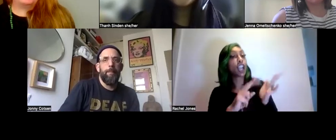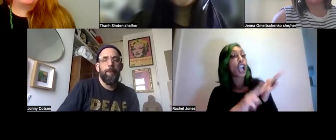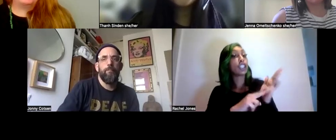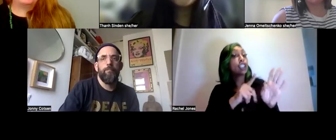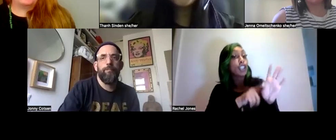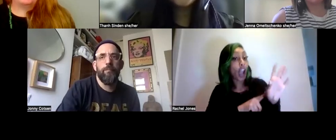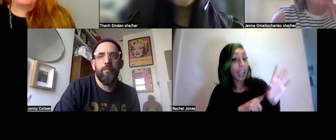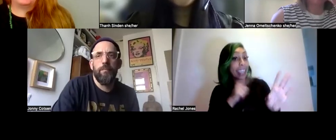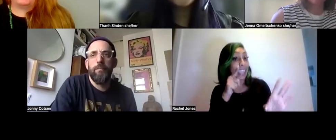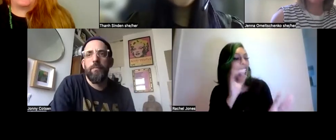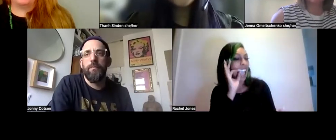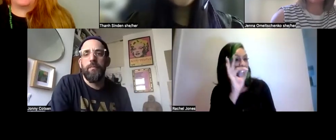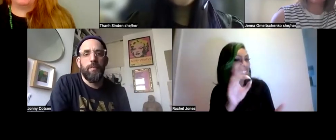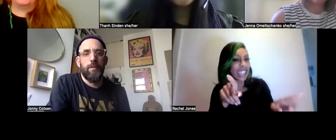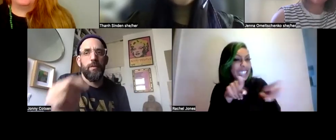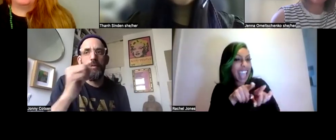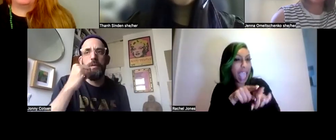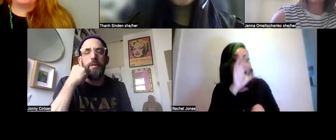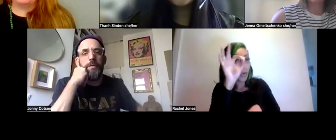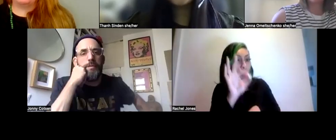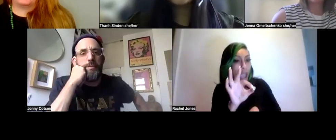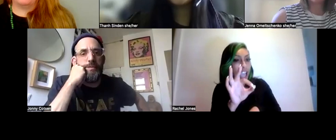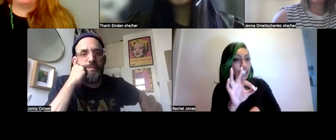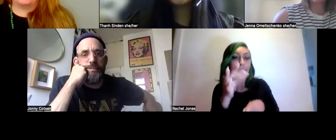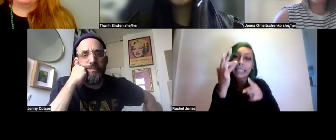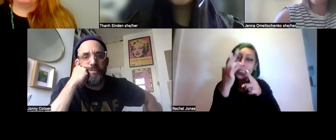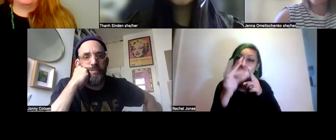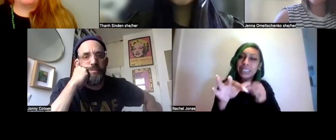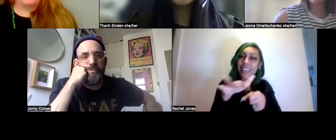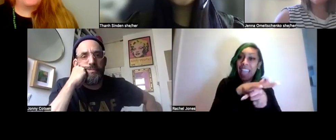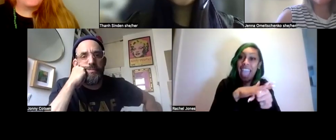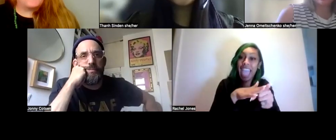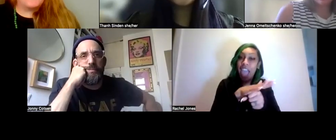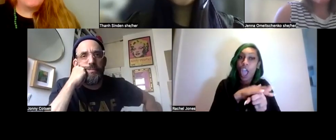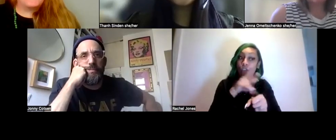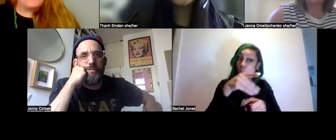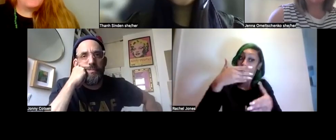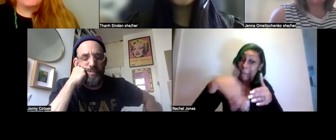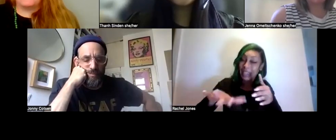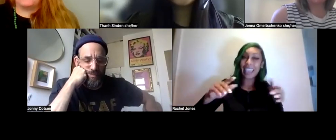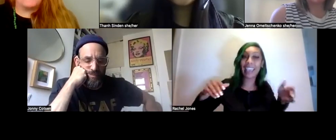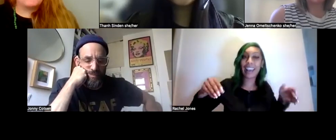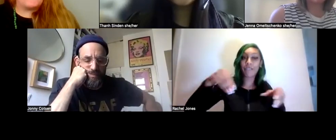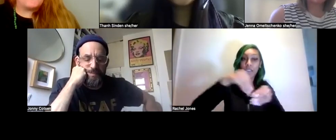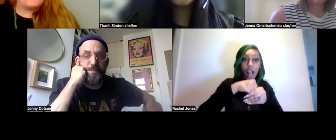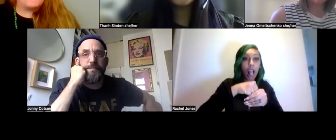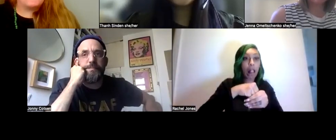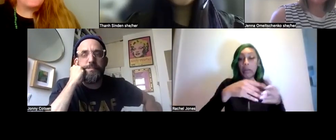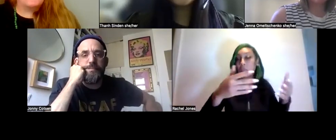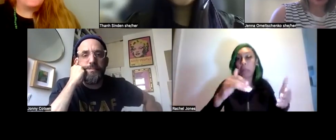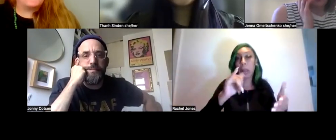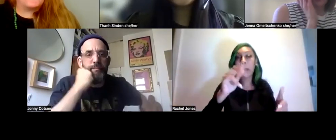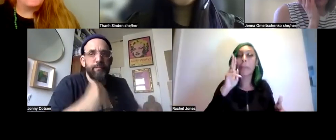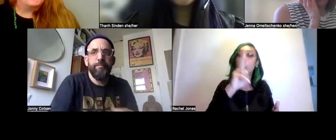just ask you the same question about, you know, the specific area of change you've been involved in. Some of you may have seen